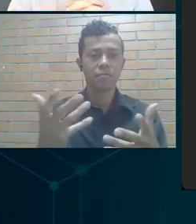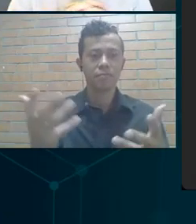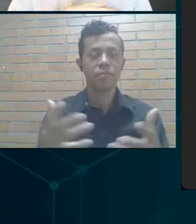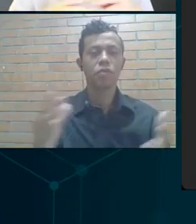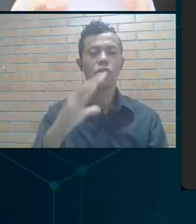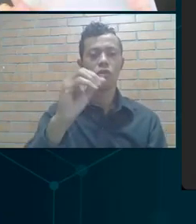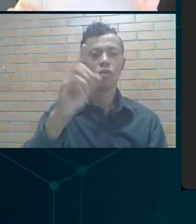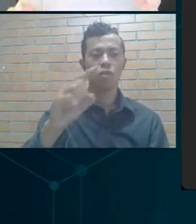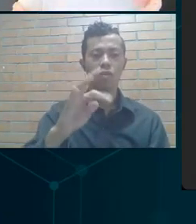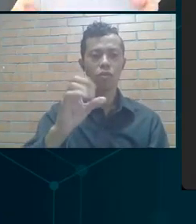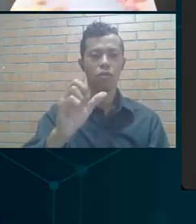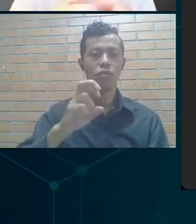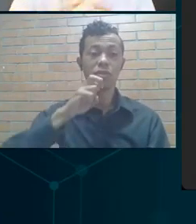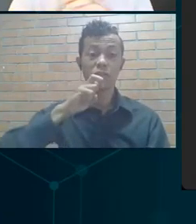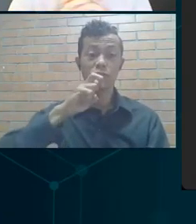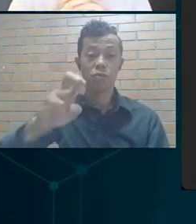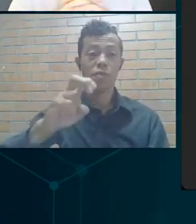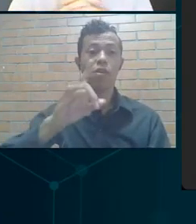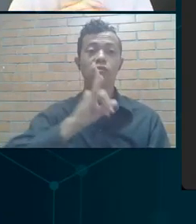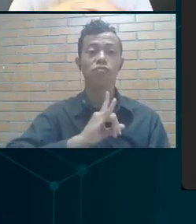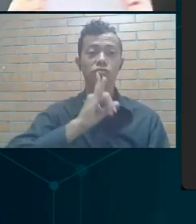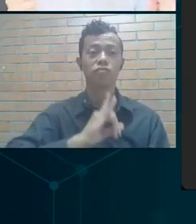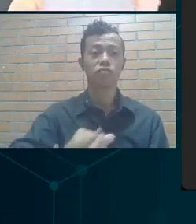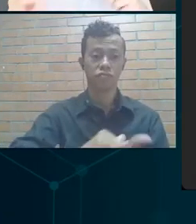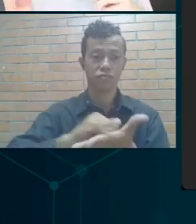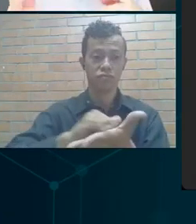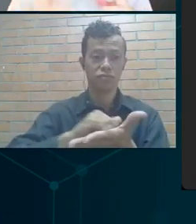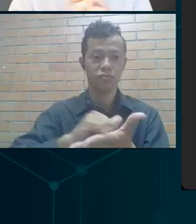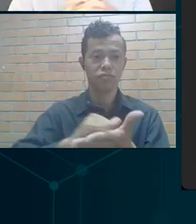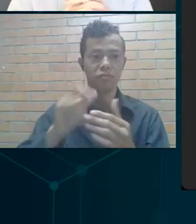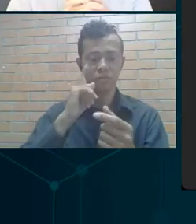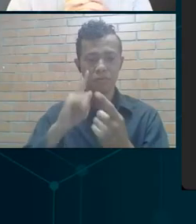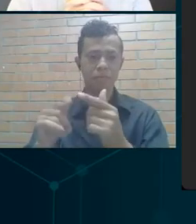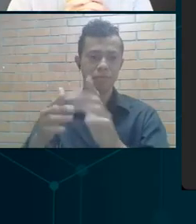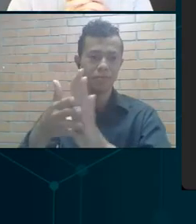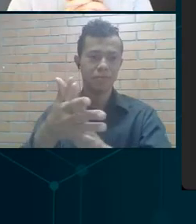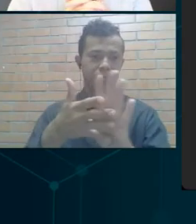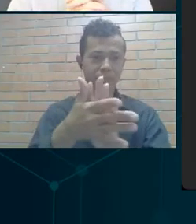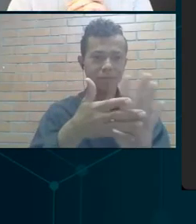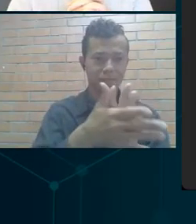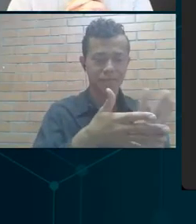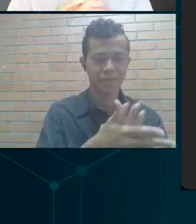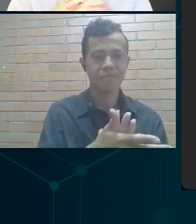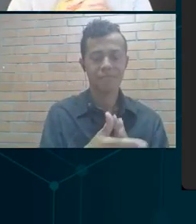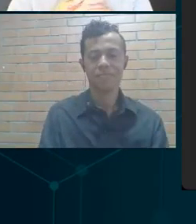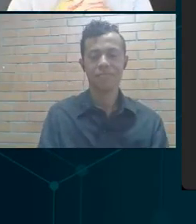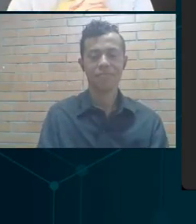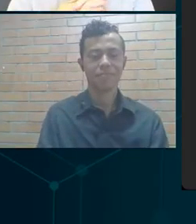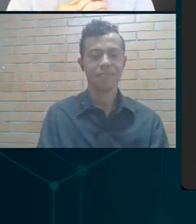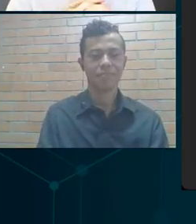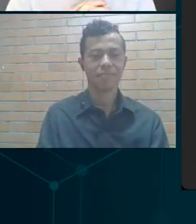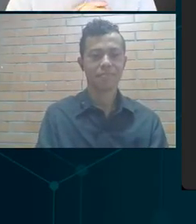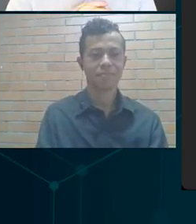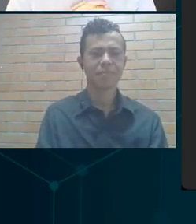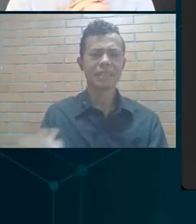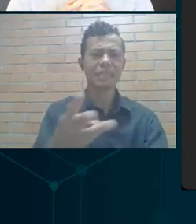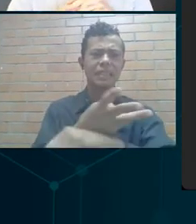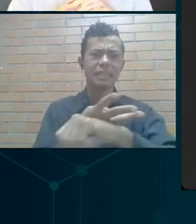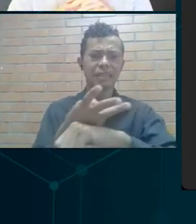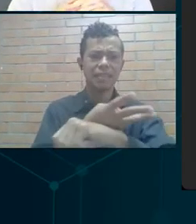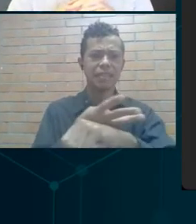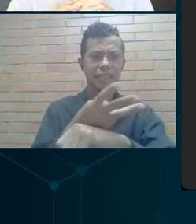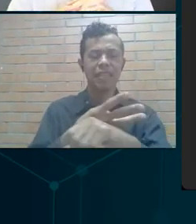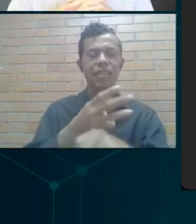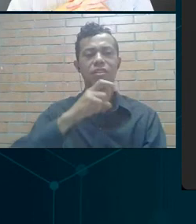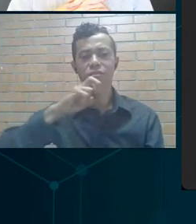New York, because most people tend to know where New York is, about 3 hours drive north, in a university called MIT. It's